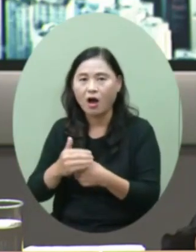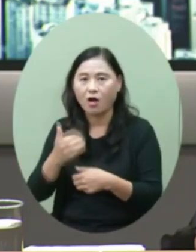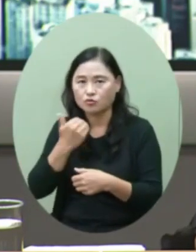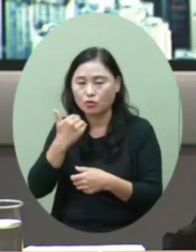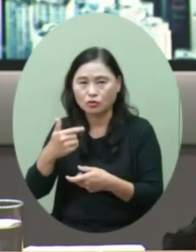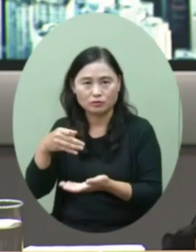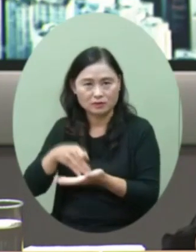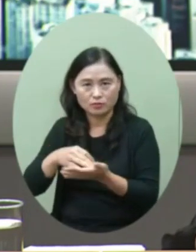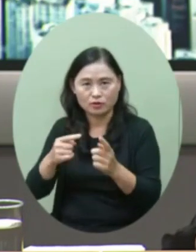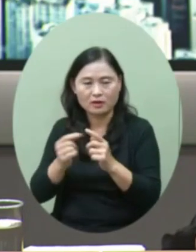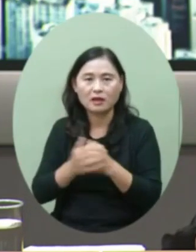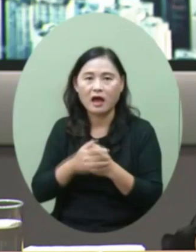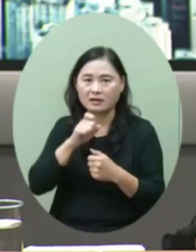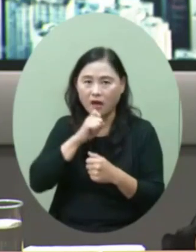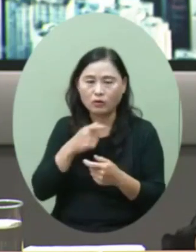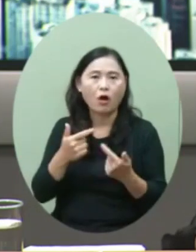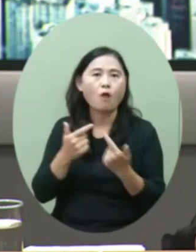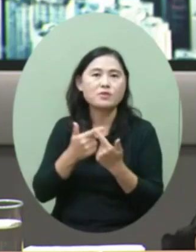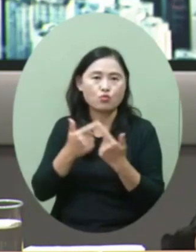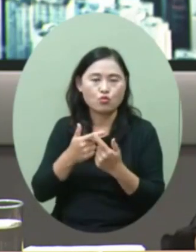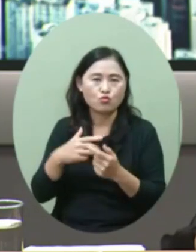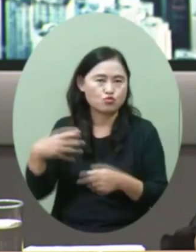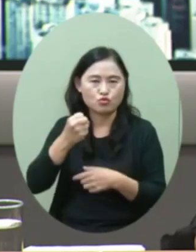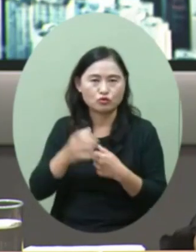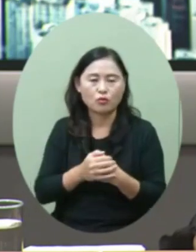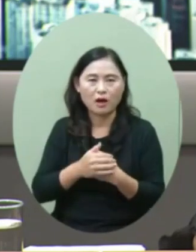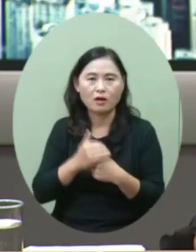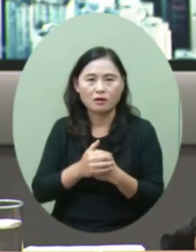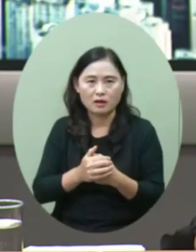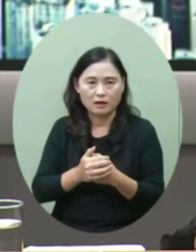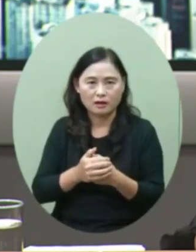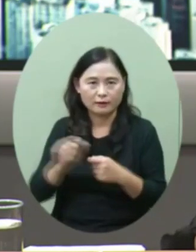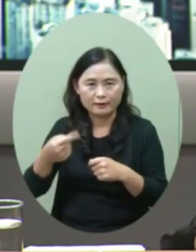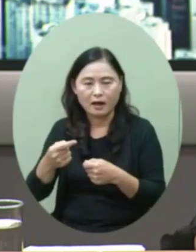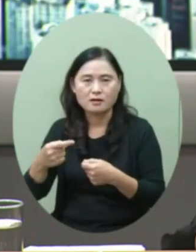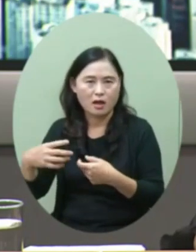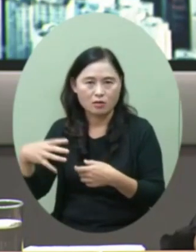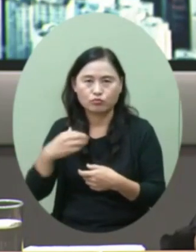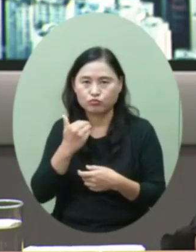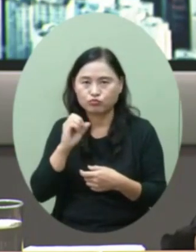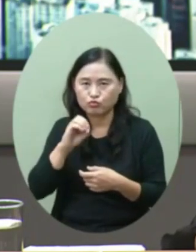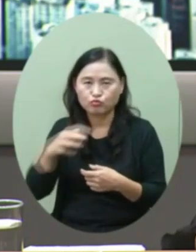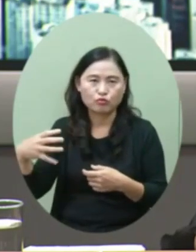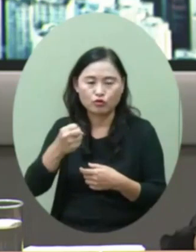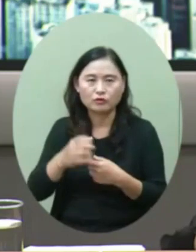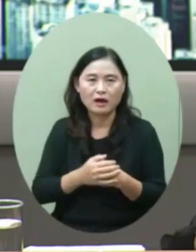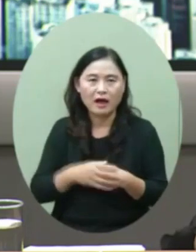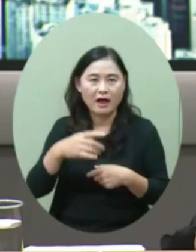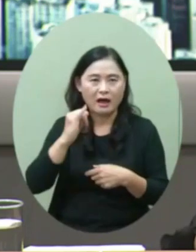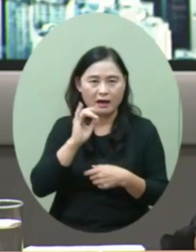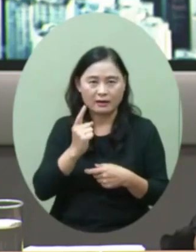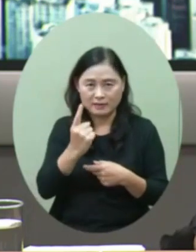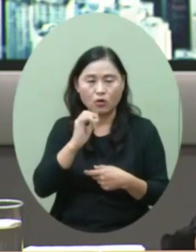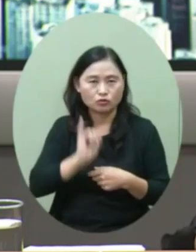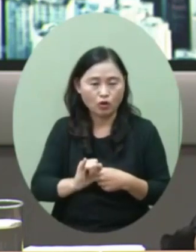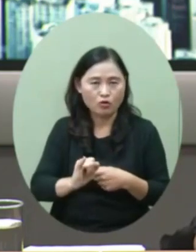is the presumption of innocence, and a person is entitled to the rights of being